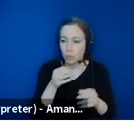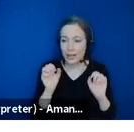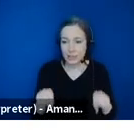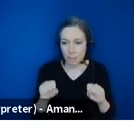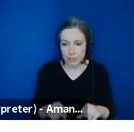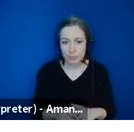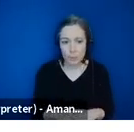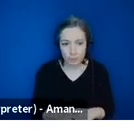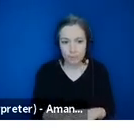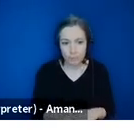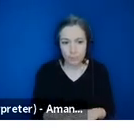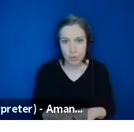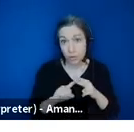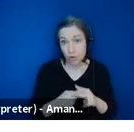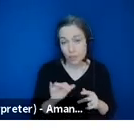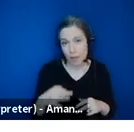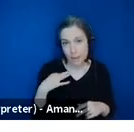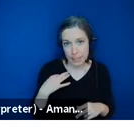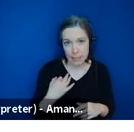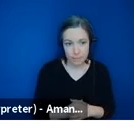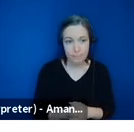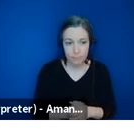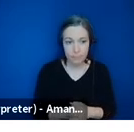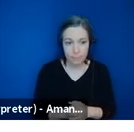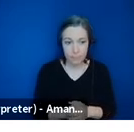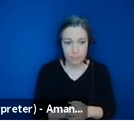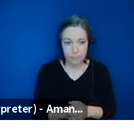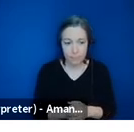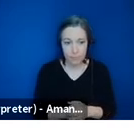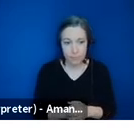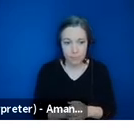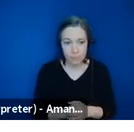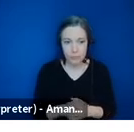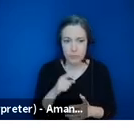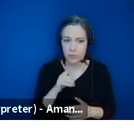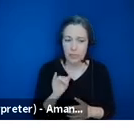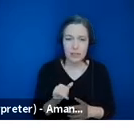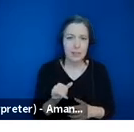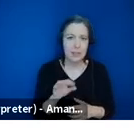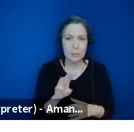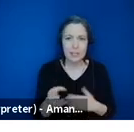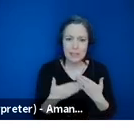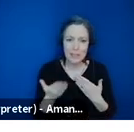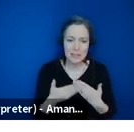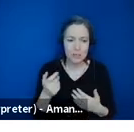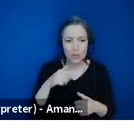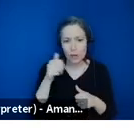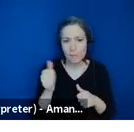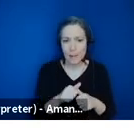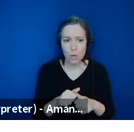to the application at a later date. And it's a super easy website to remember frederickcountygives.org.